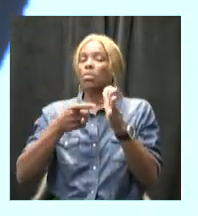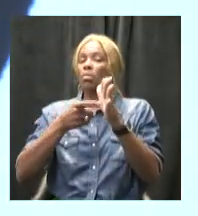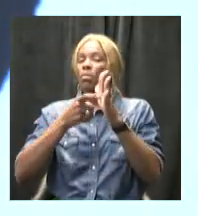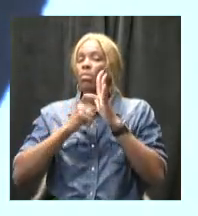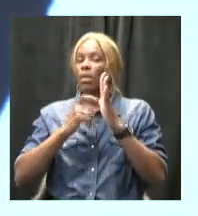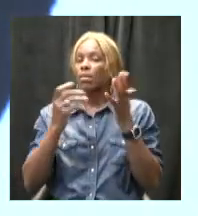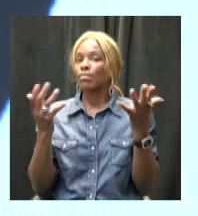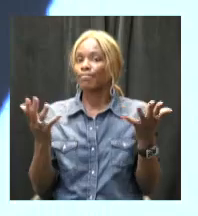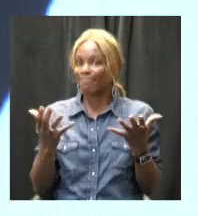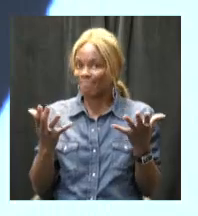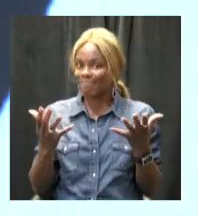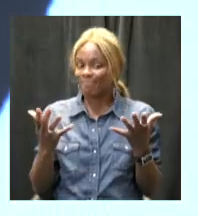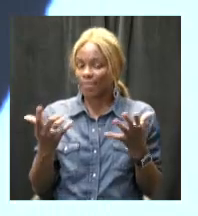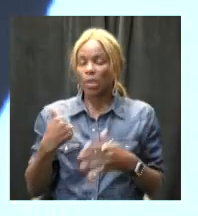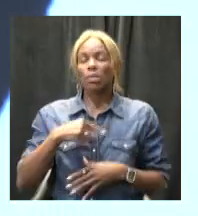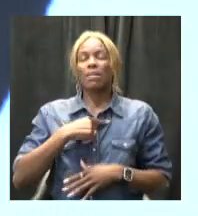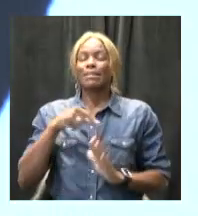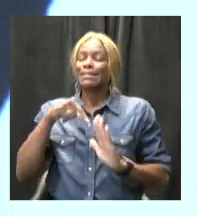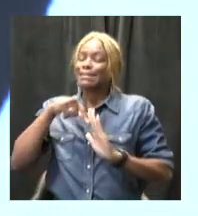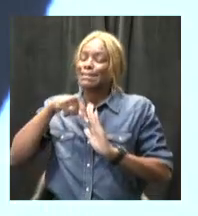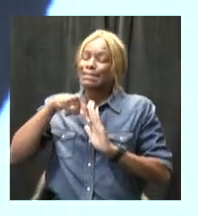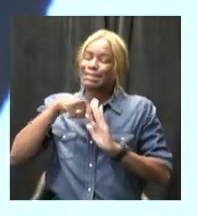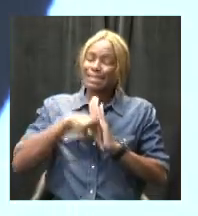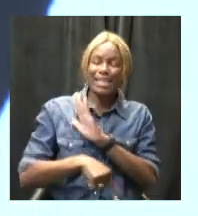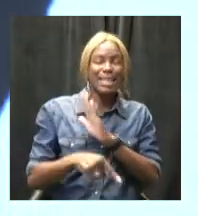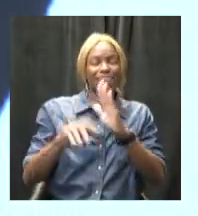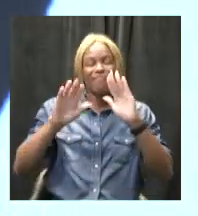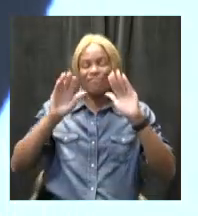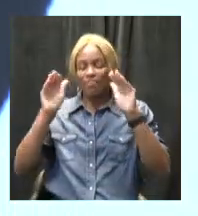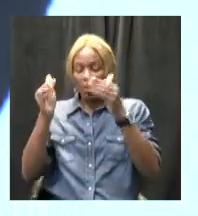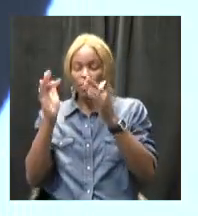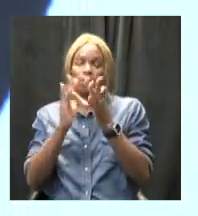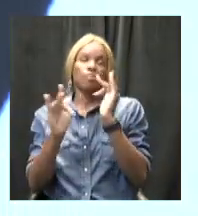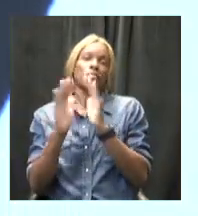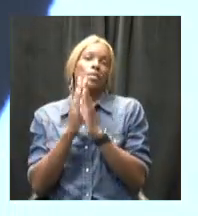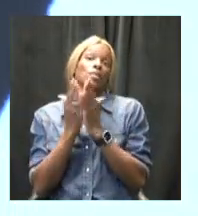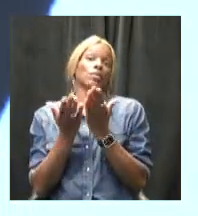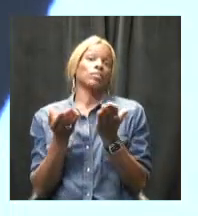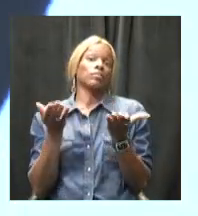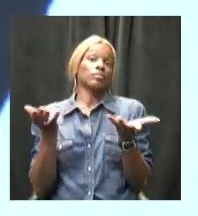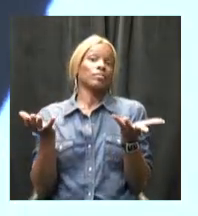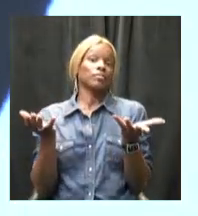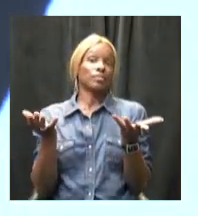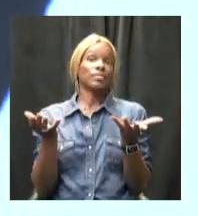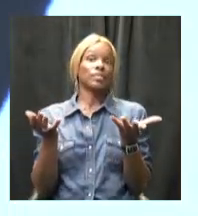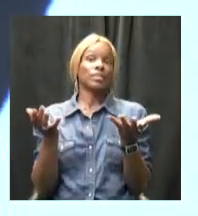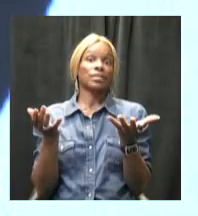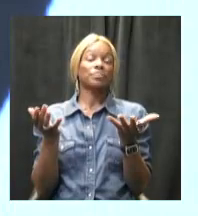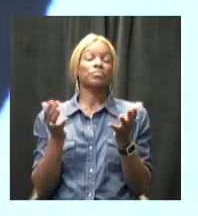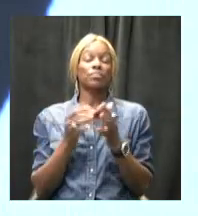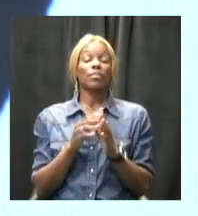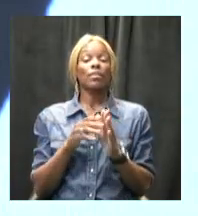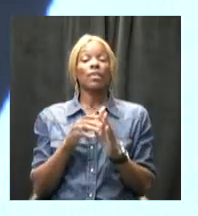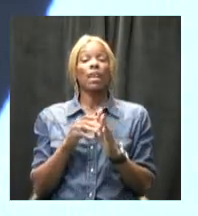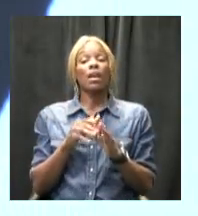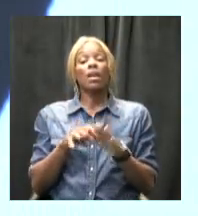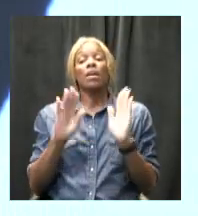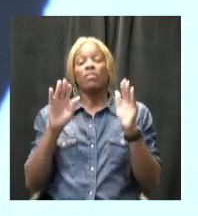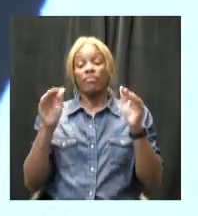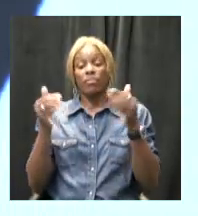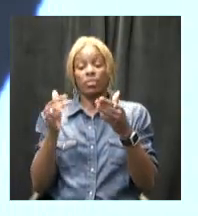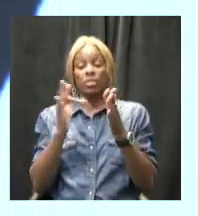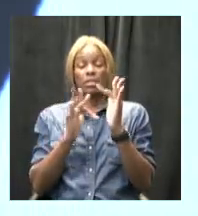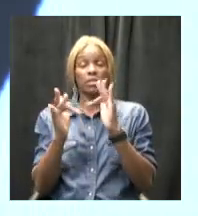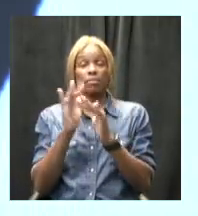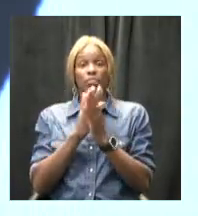you and I have a deep devotion to the Word of God. And a devotion to the Word of God is yes, it's important